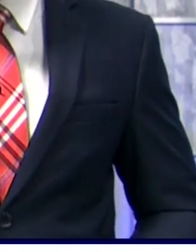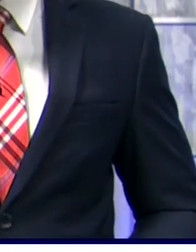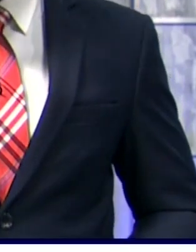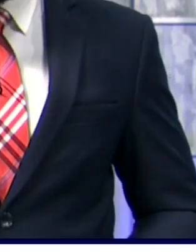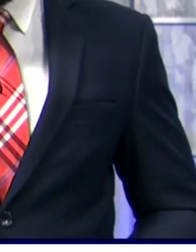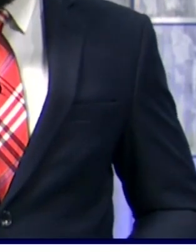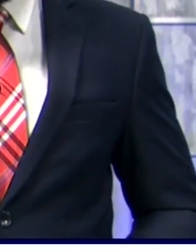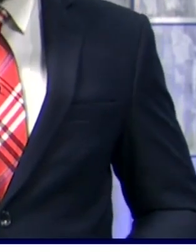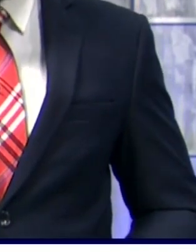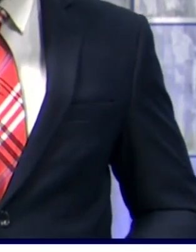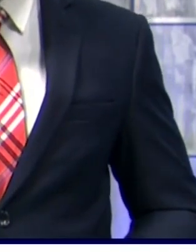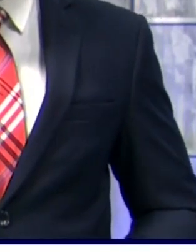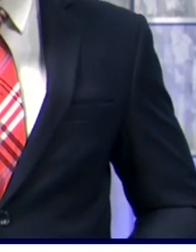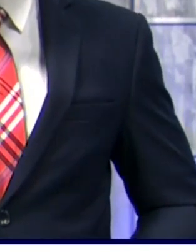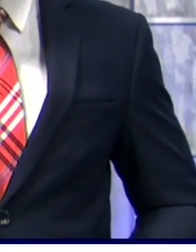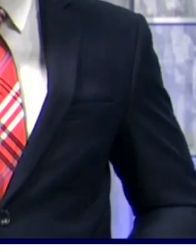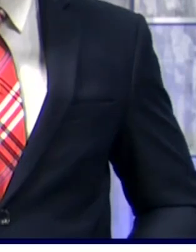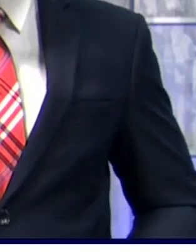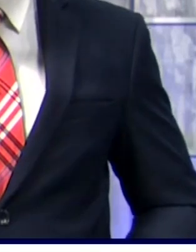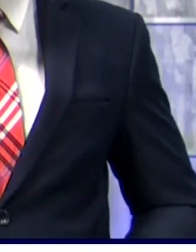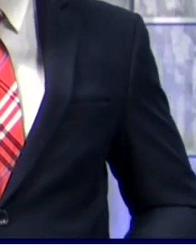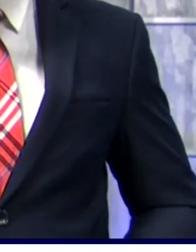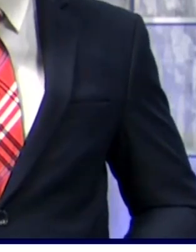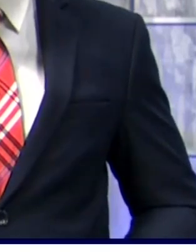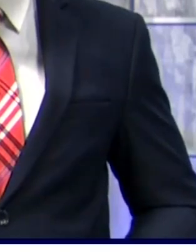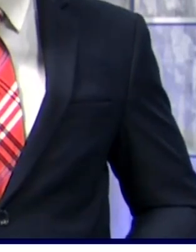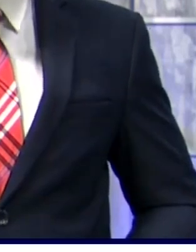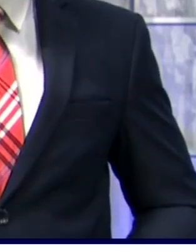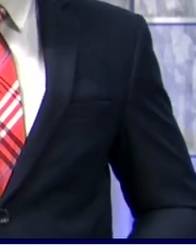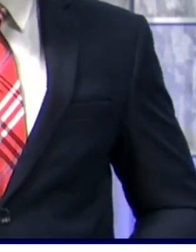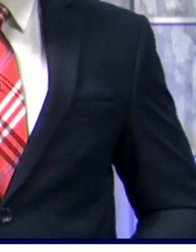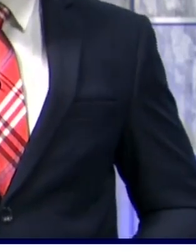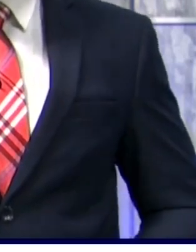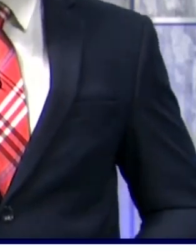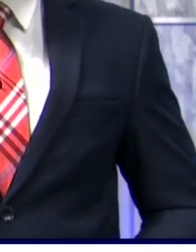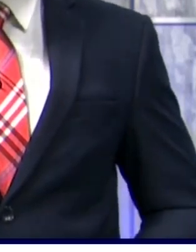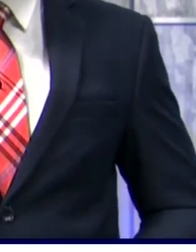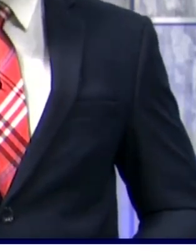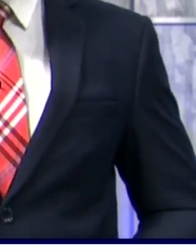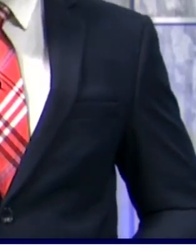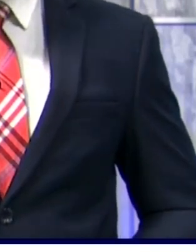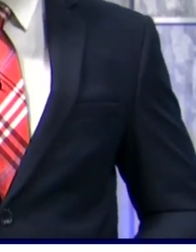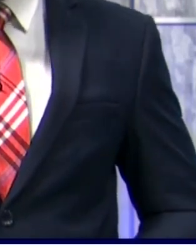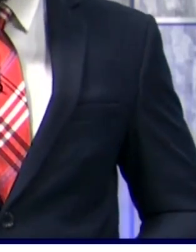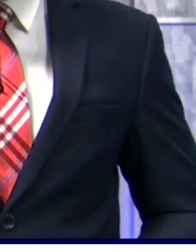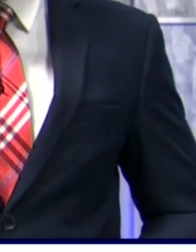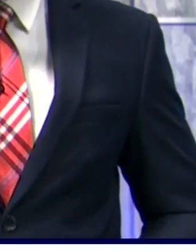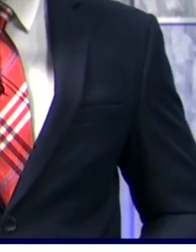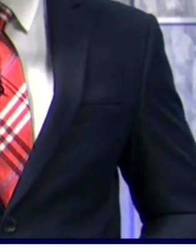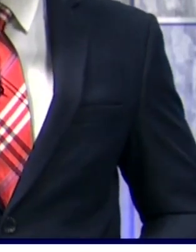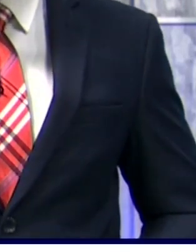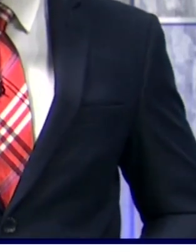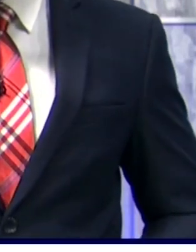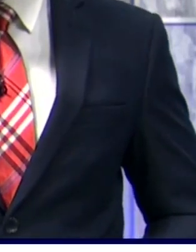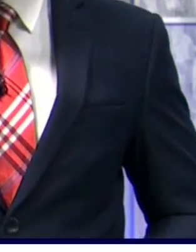drought. And coming up in sports, England becomes the third team to qualify for Cricket World Cup's semi-finals.